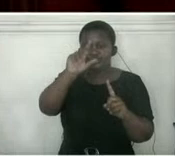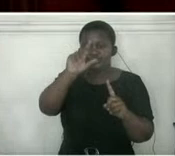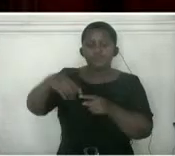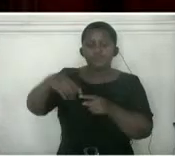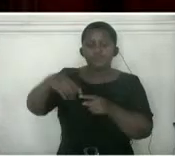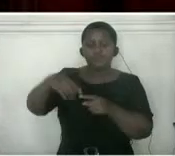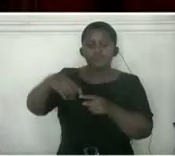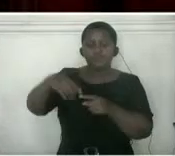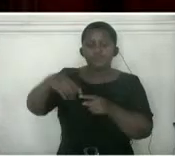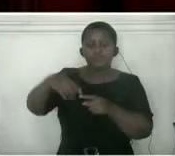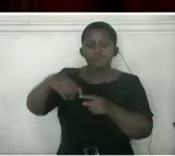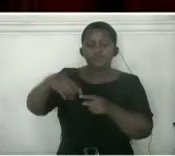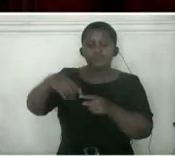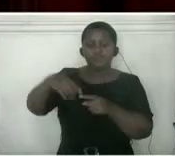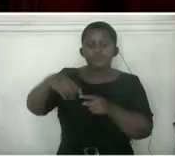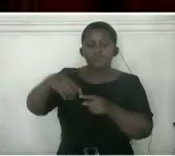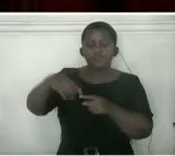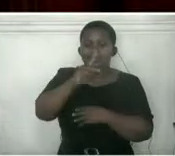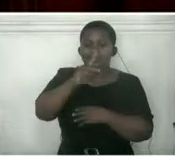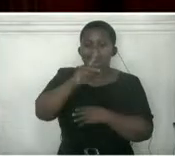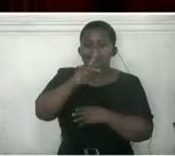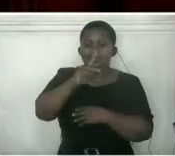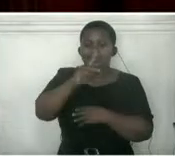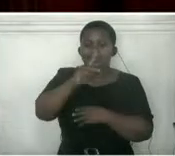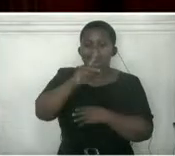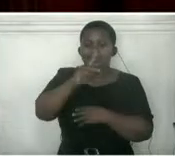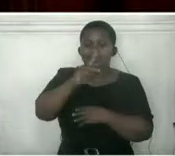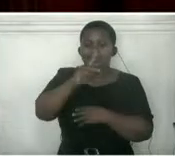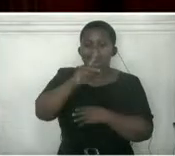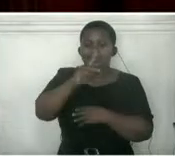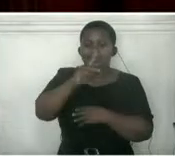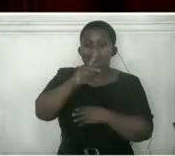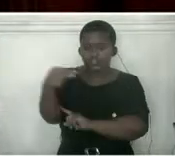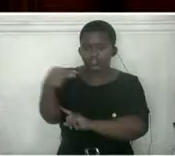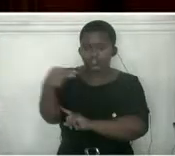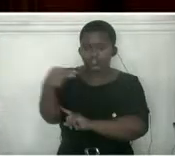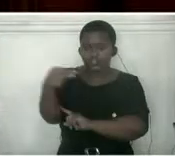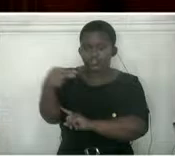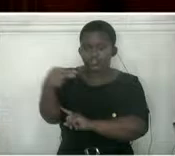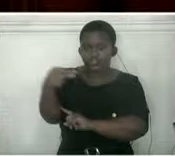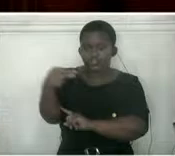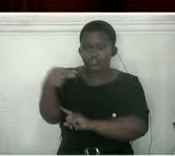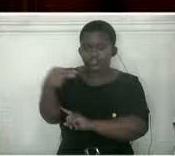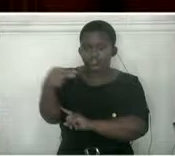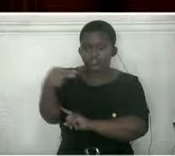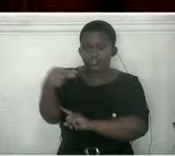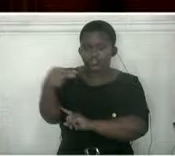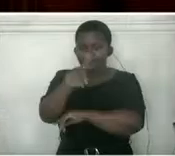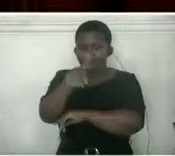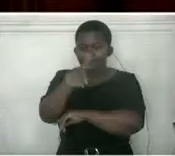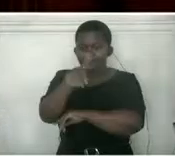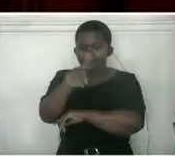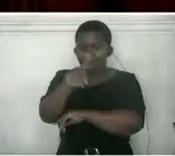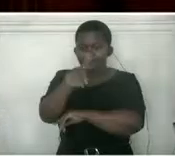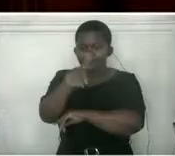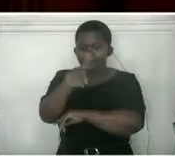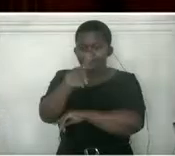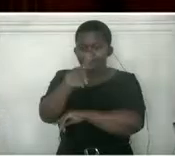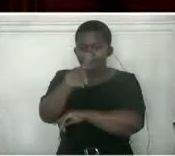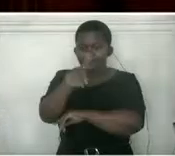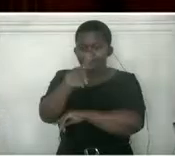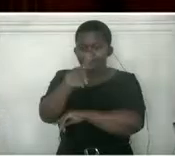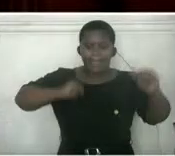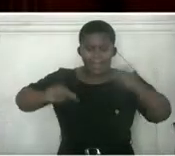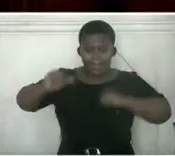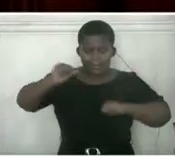Judge President, the Director General, Dr. Mkhize, the Acting